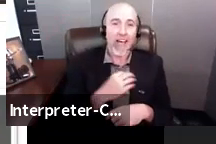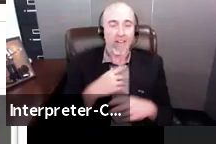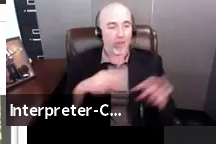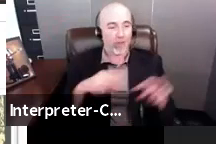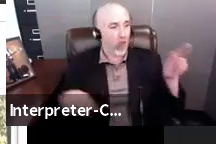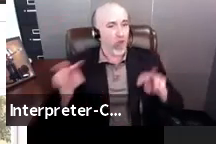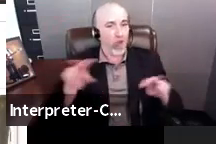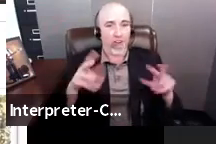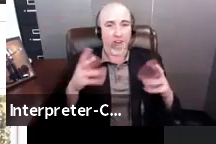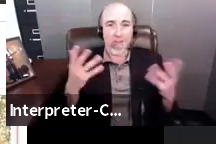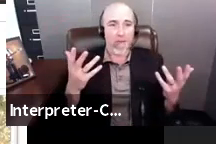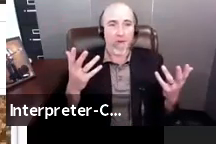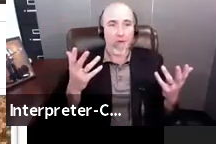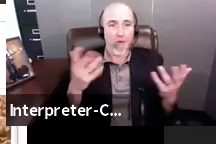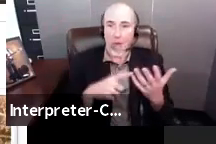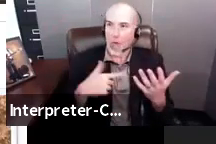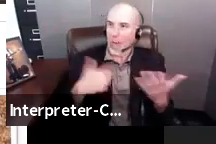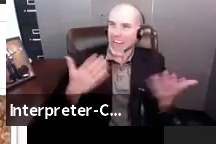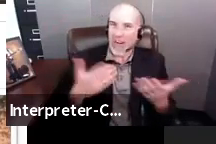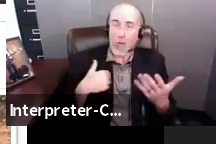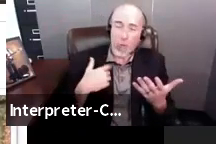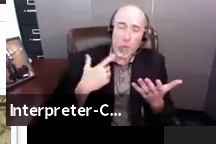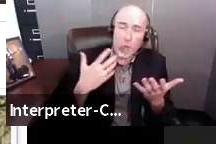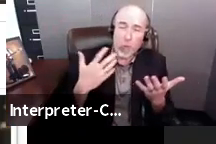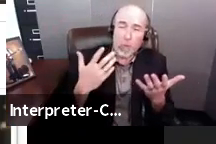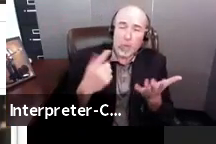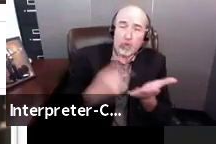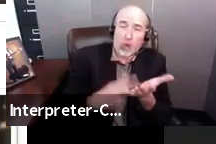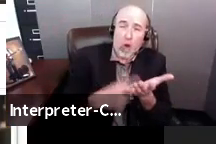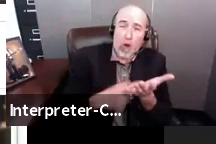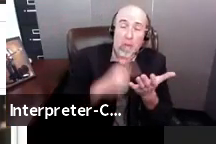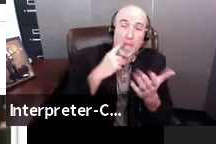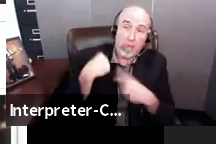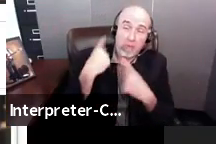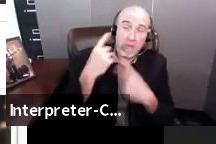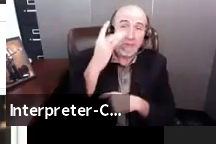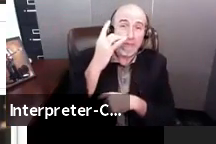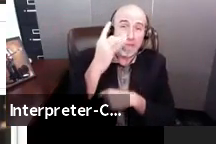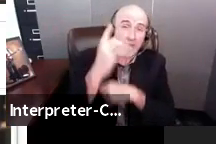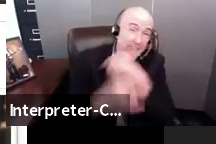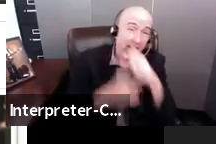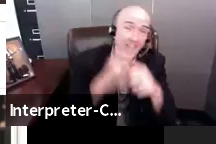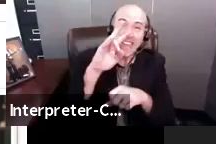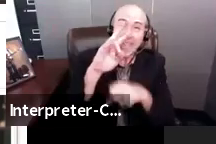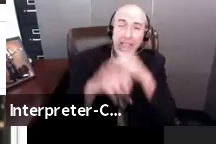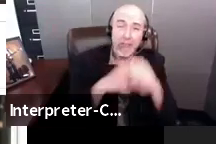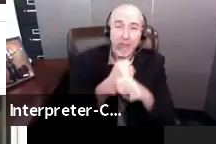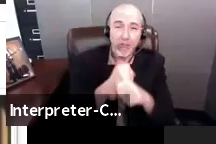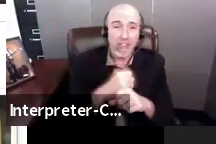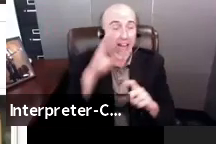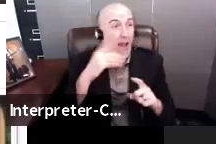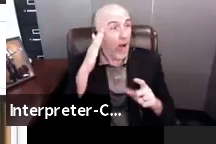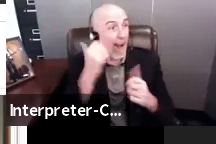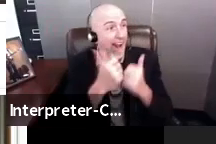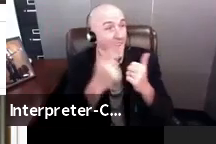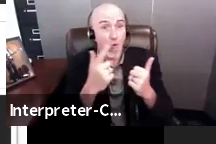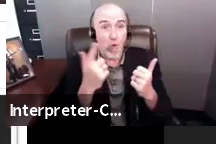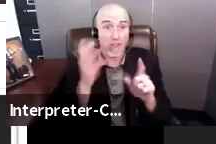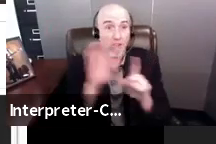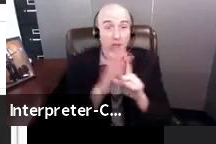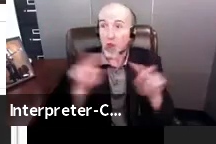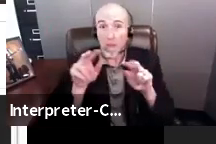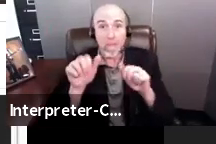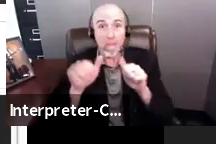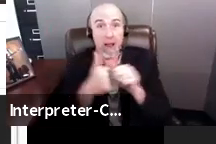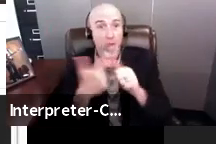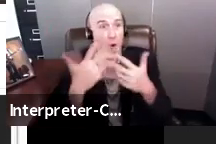fact that we got here. I mean, we've been talking about this for almost 7 years. I know that everybody's so excited to get to what's behind me that you're looking at right now. And some of you have